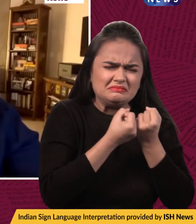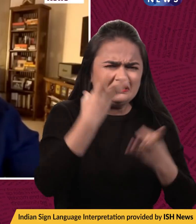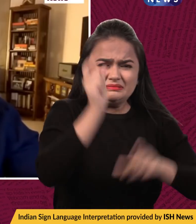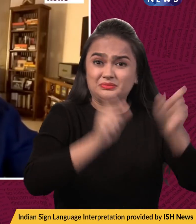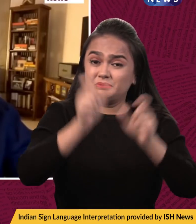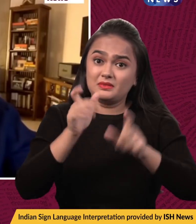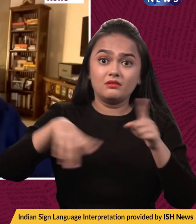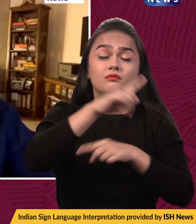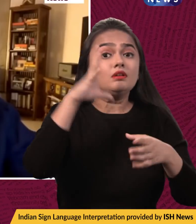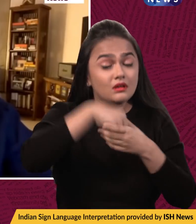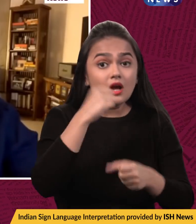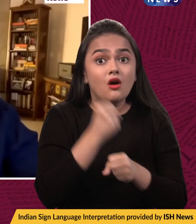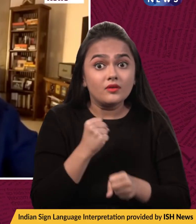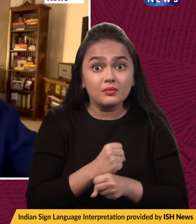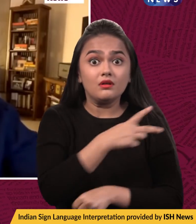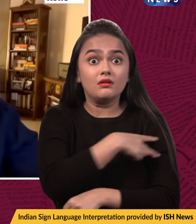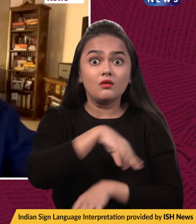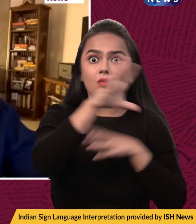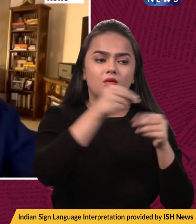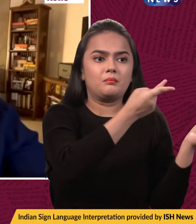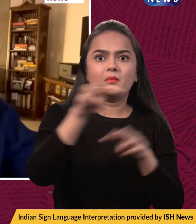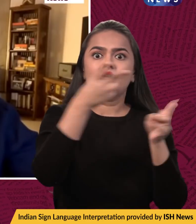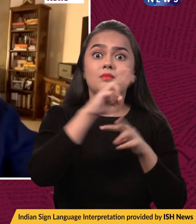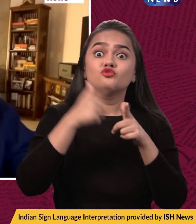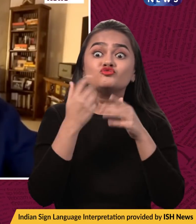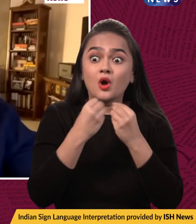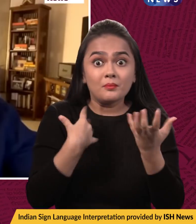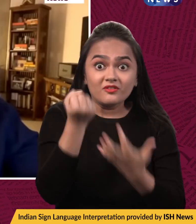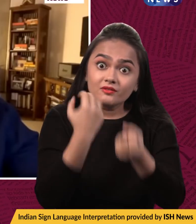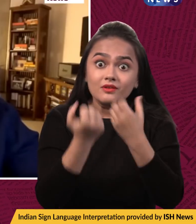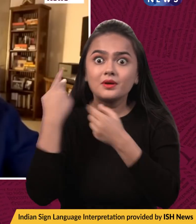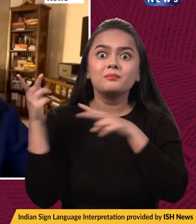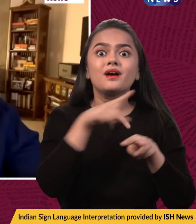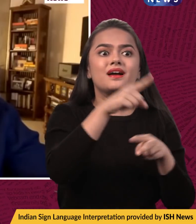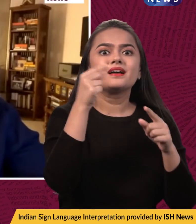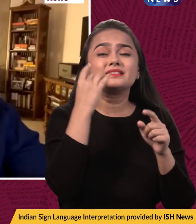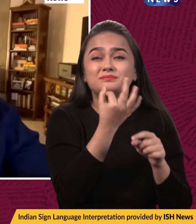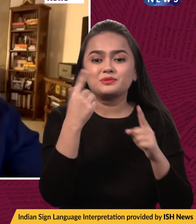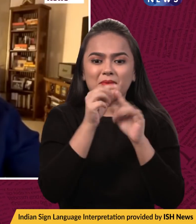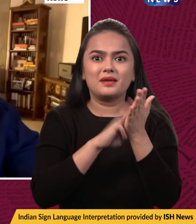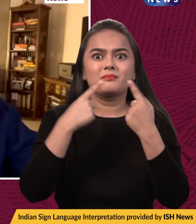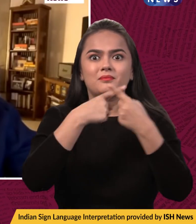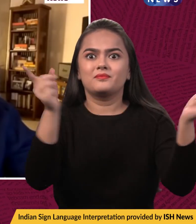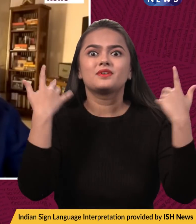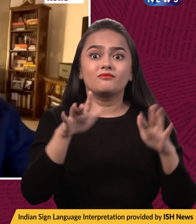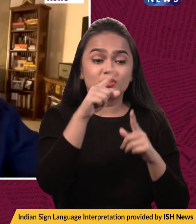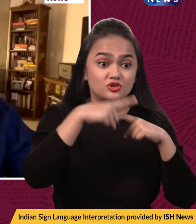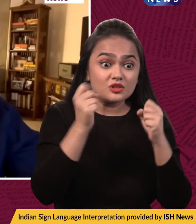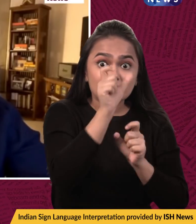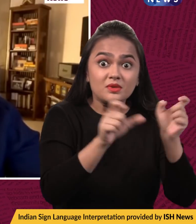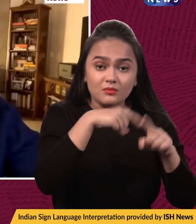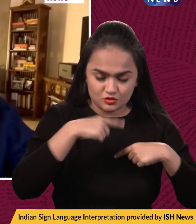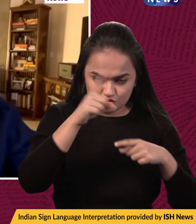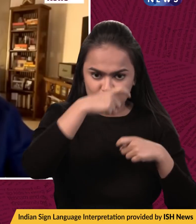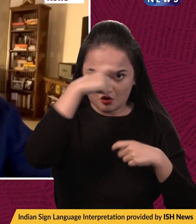people, including government employees who had returned to the valley after getting jobs under the special scheme announced by the Prime Minister for Kashmiri migrants.